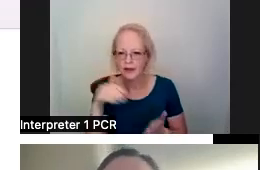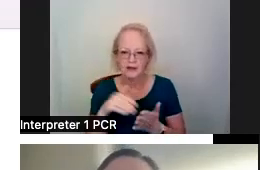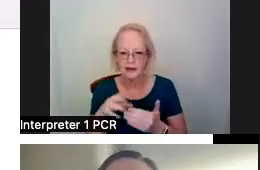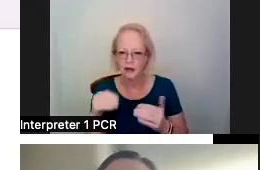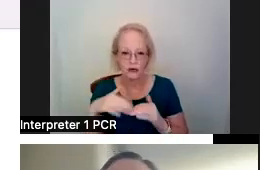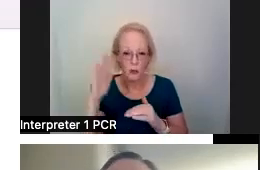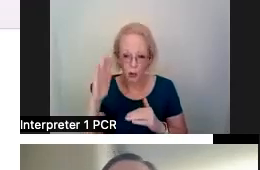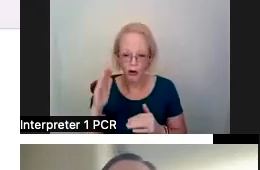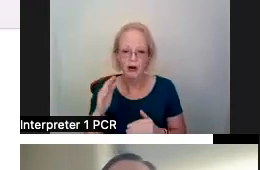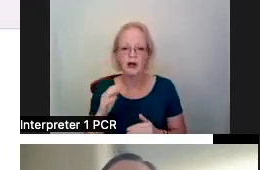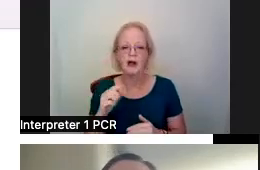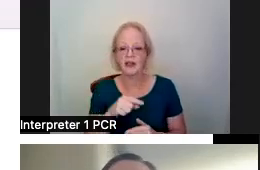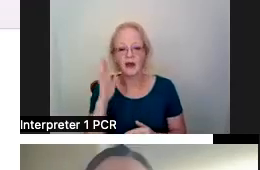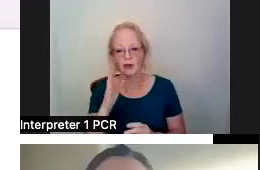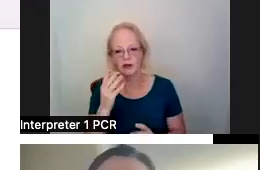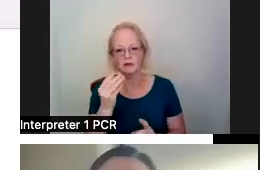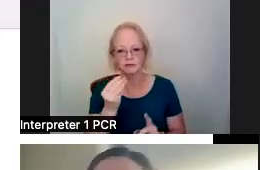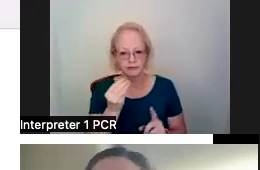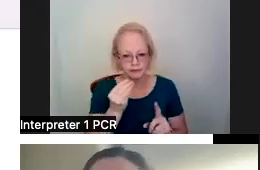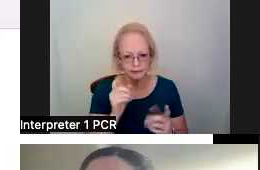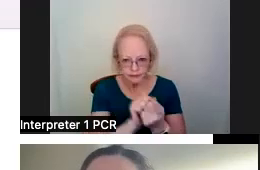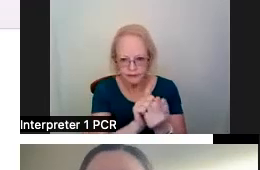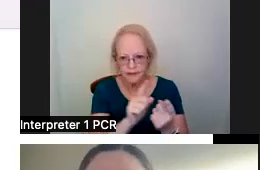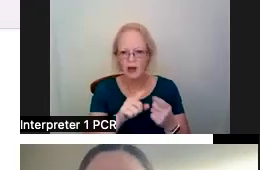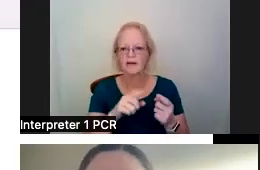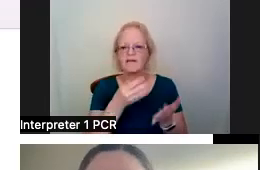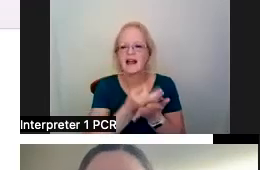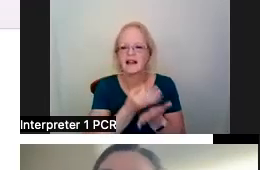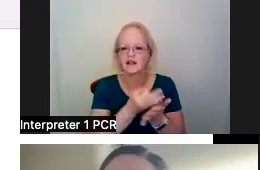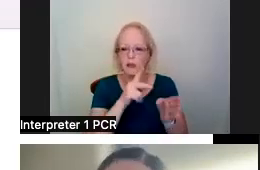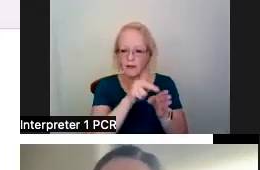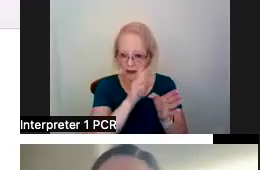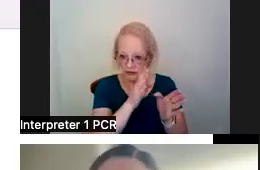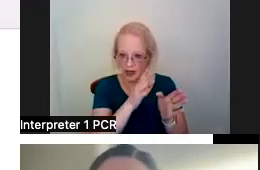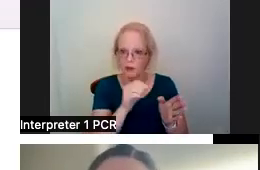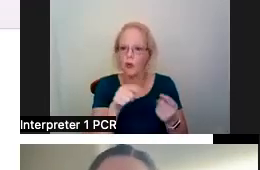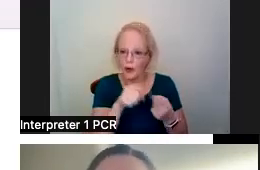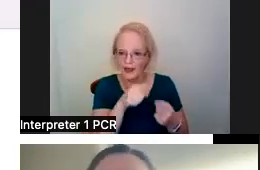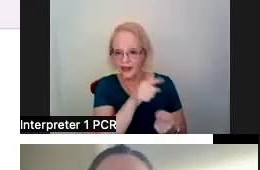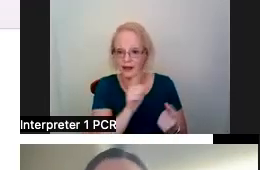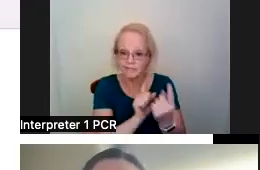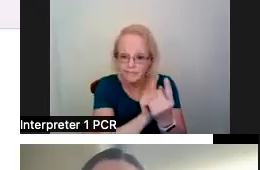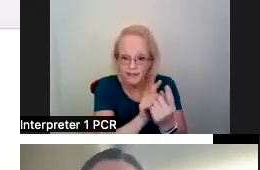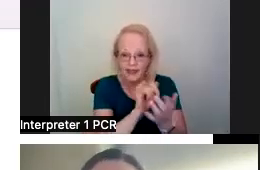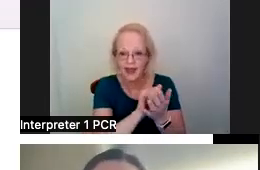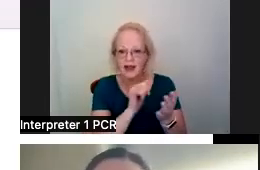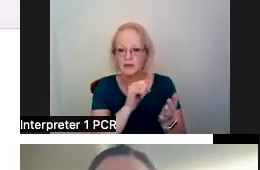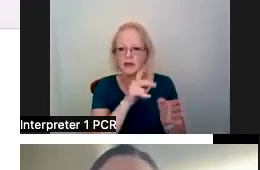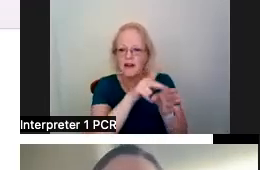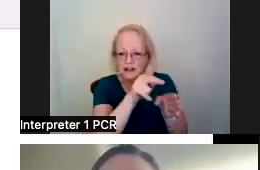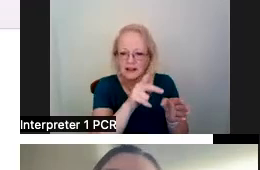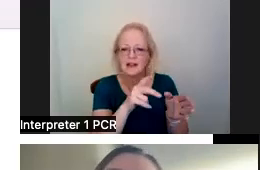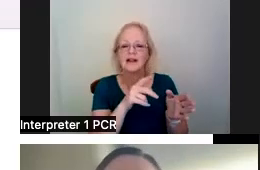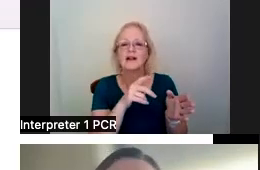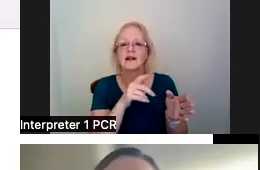to communicate with a financial professional. And when they do, it's very likely that that financial professional is going